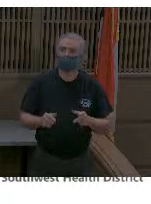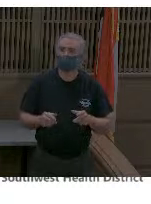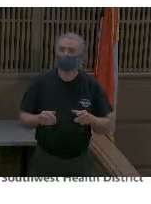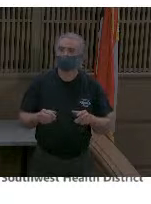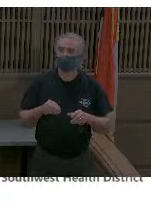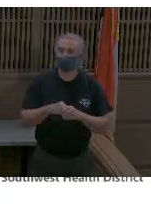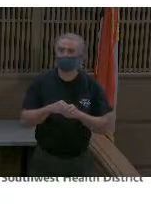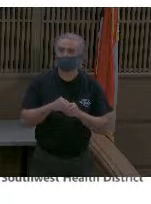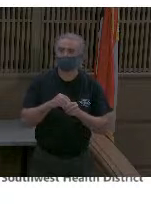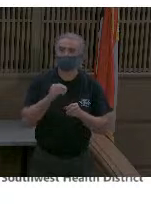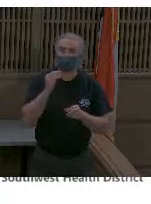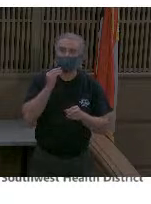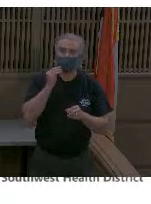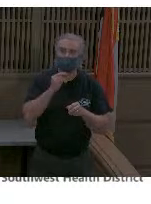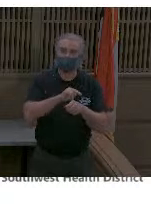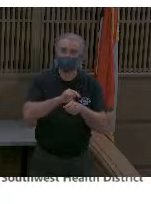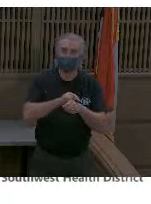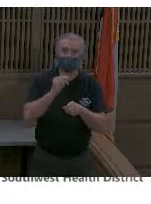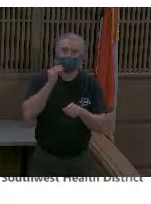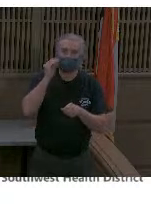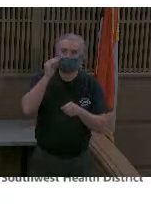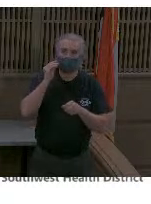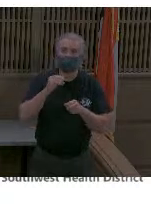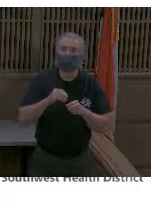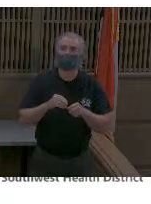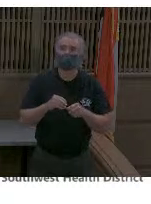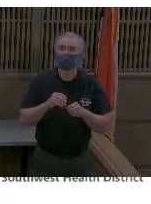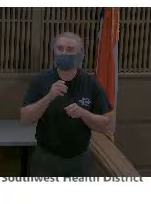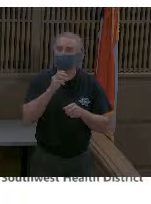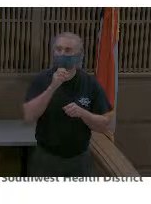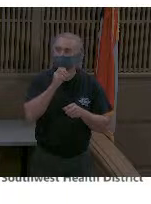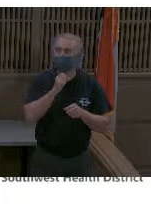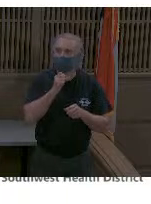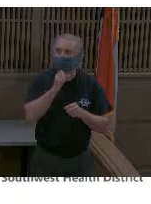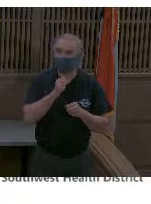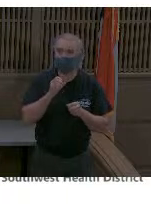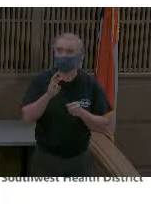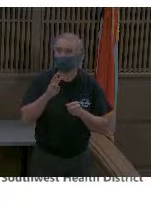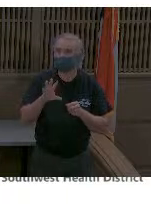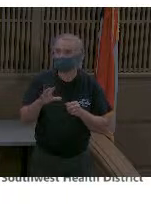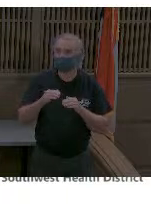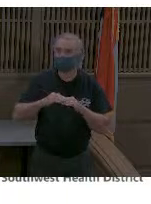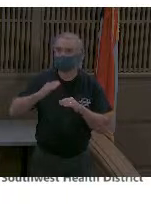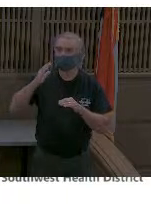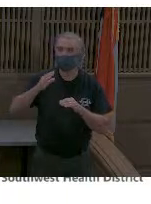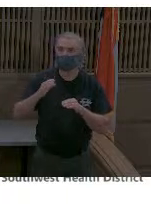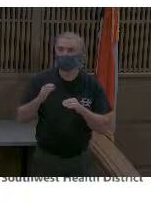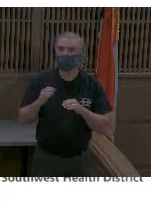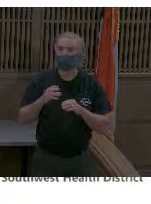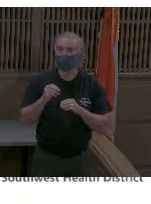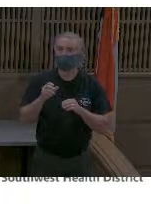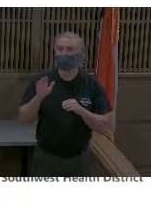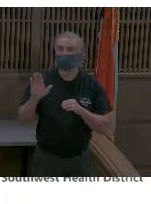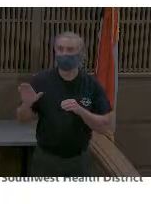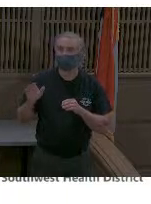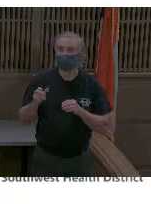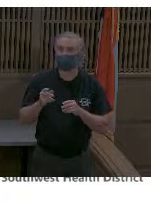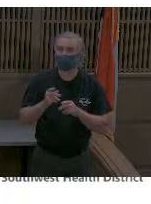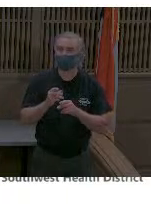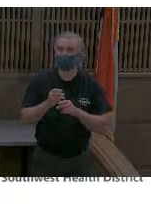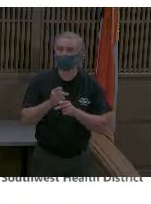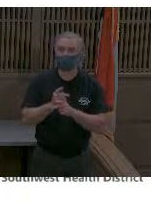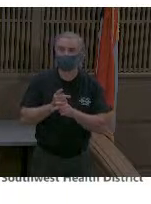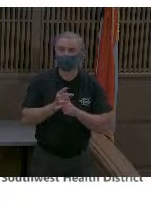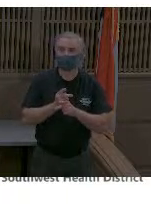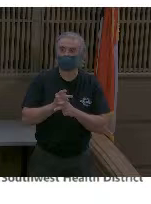adults age 65 and older, and those who legitimately provide care to adults 65